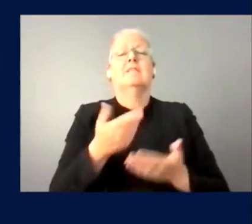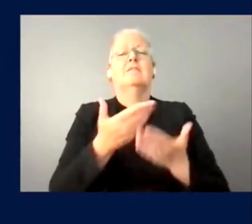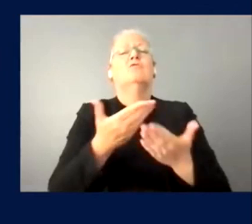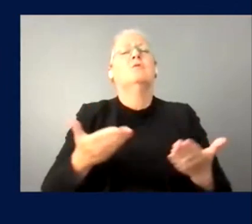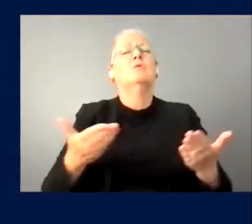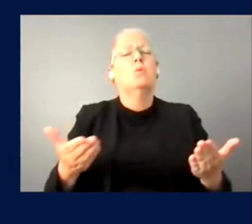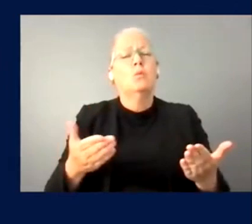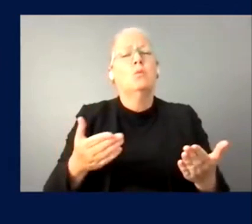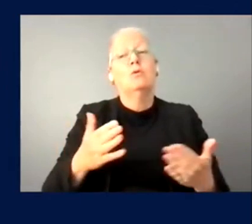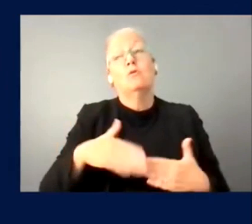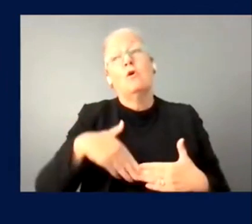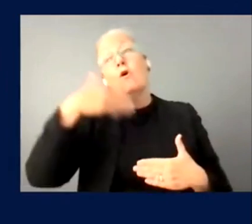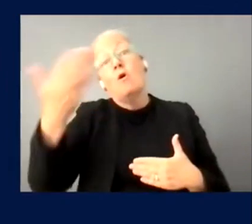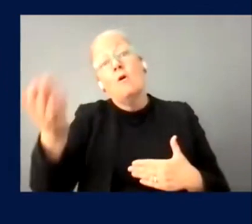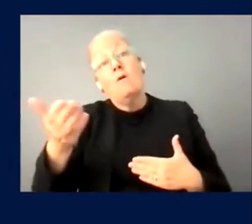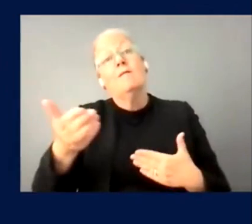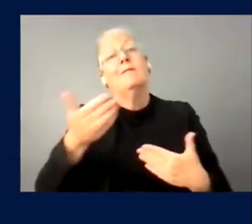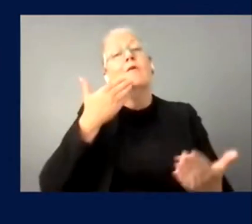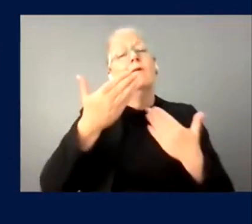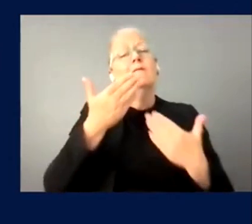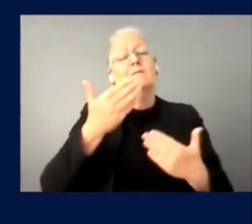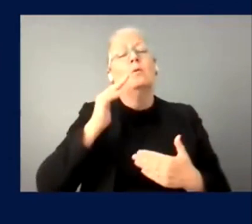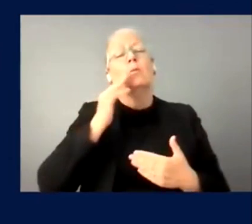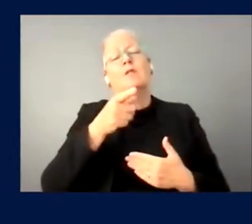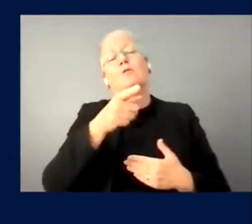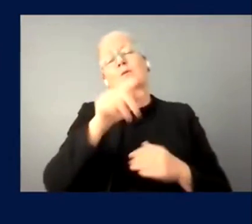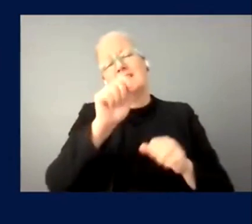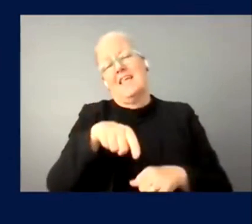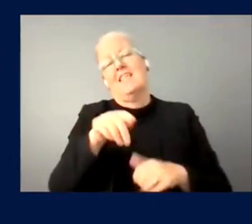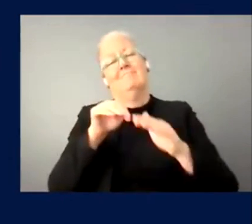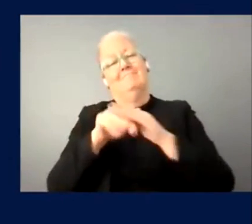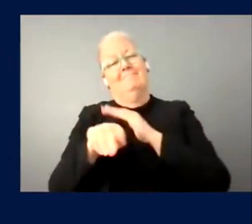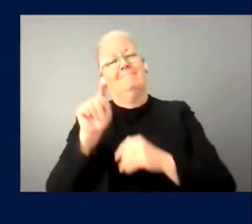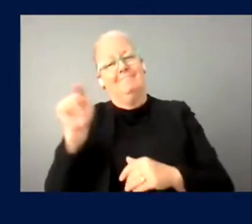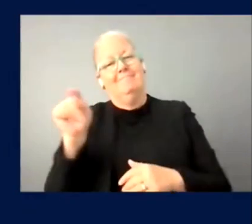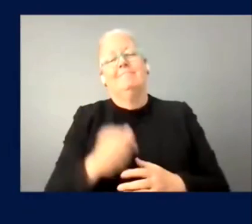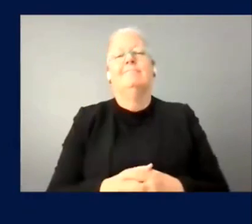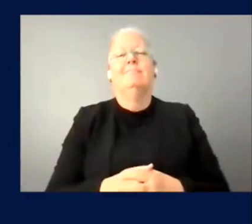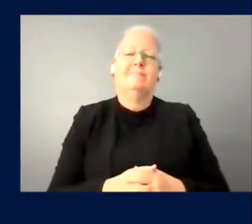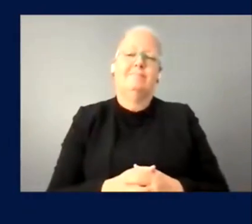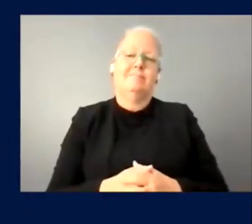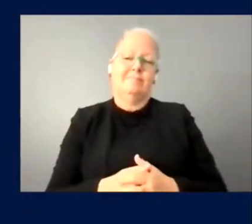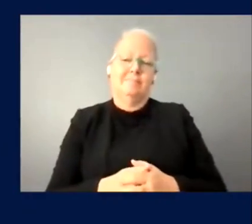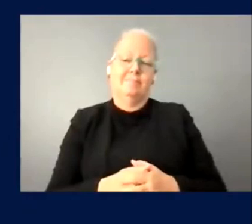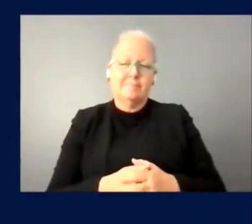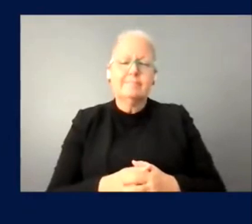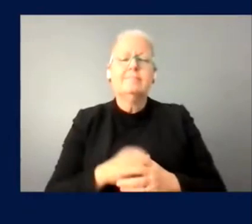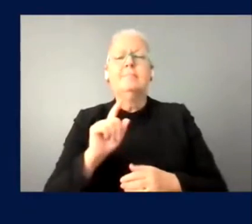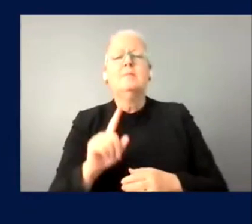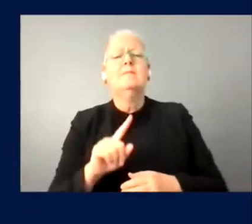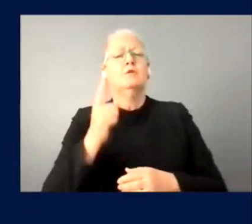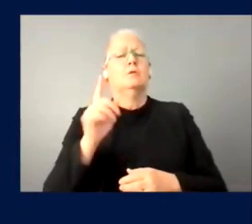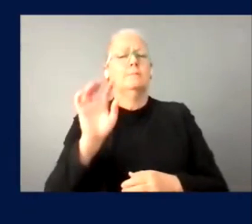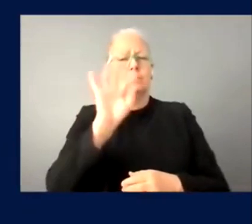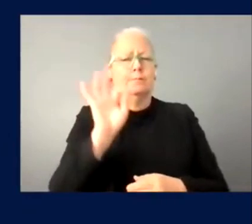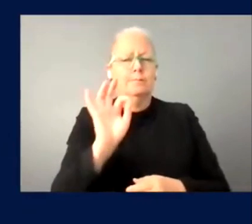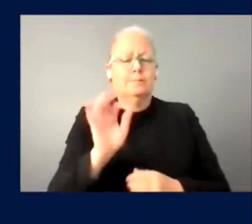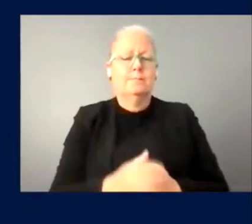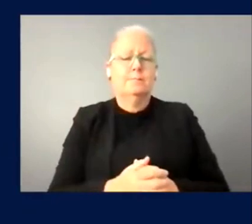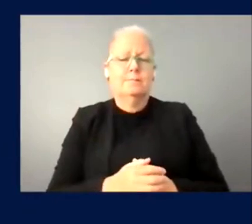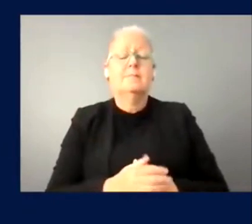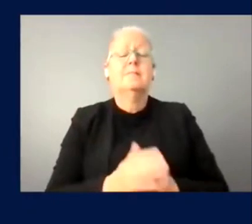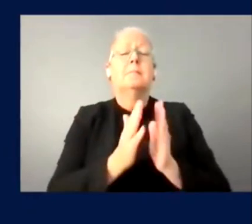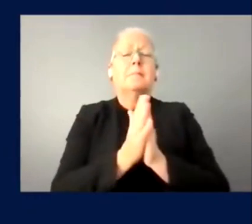conference. So first question, please can you share a bit more about the